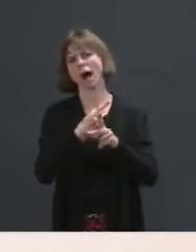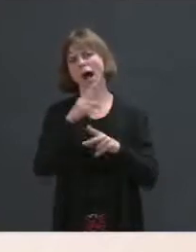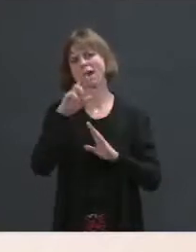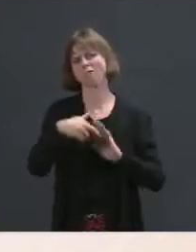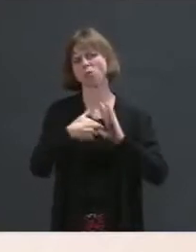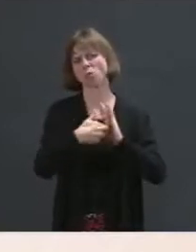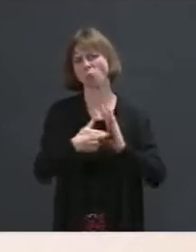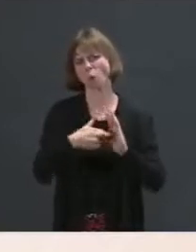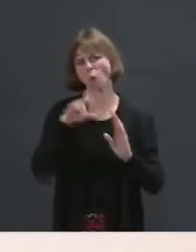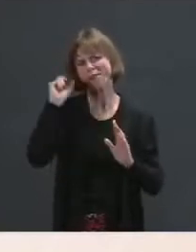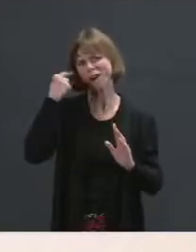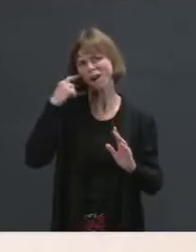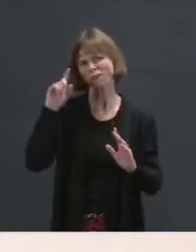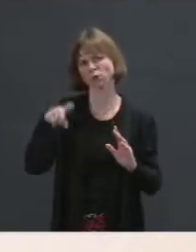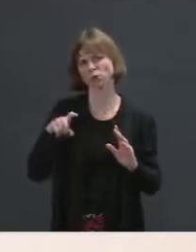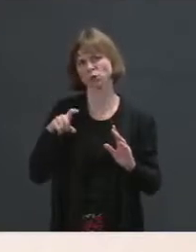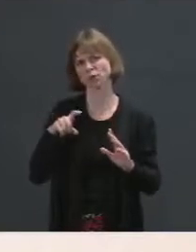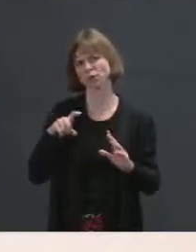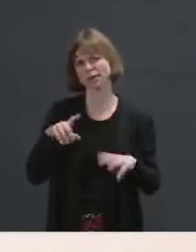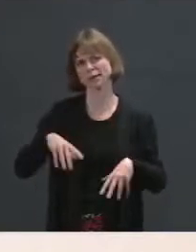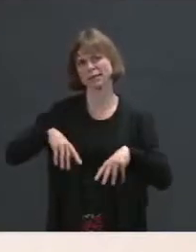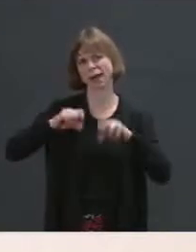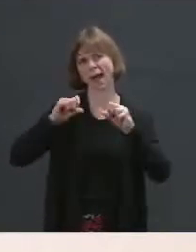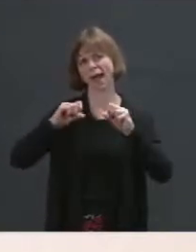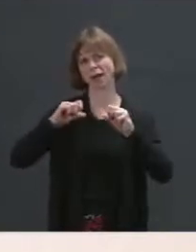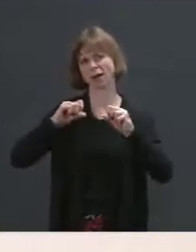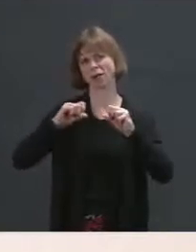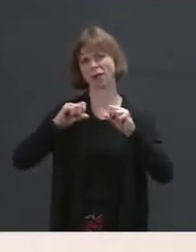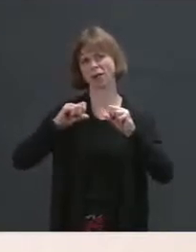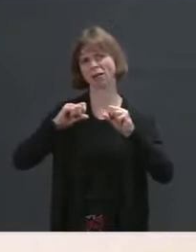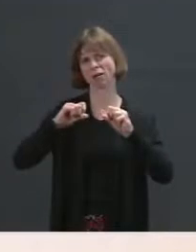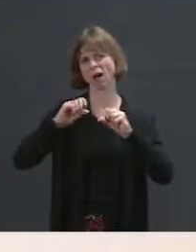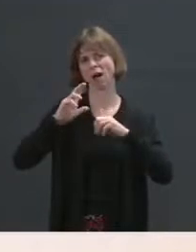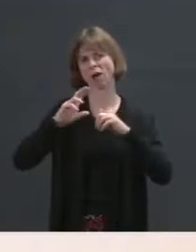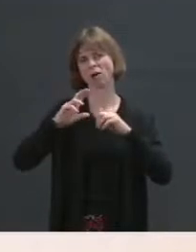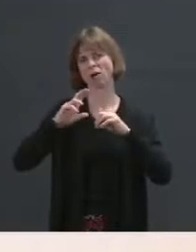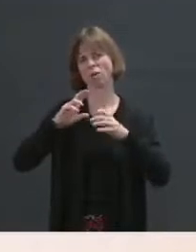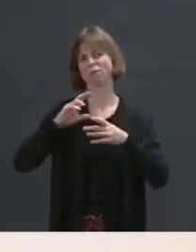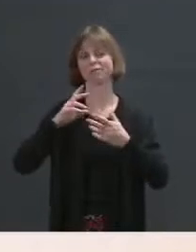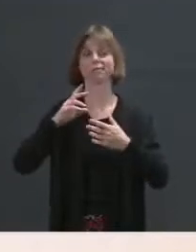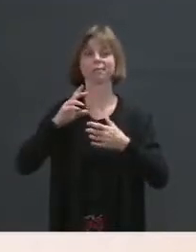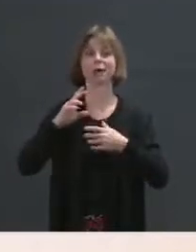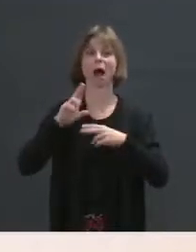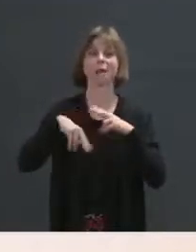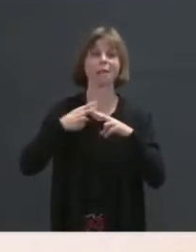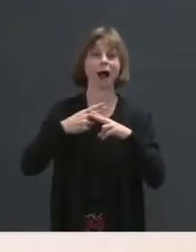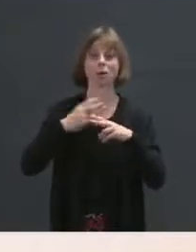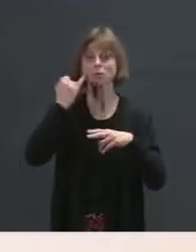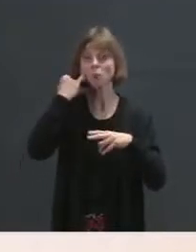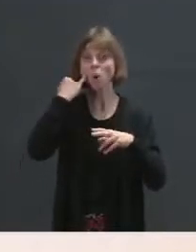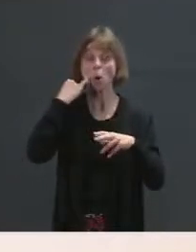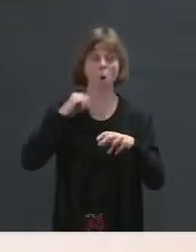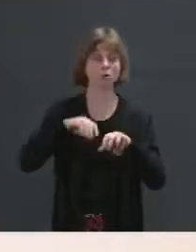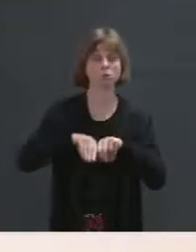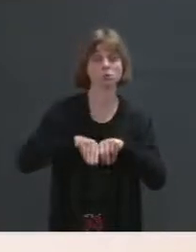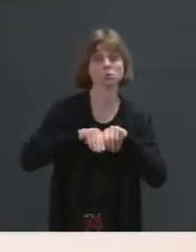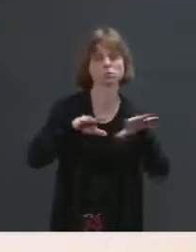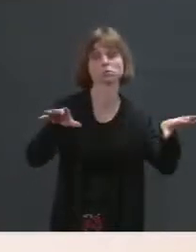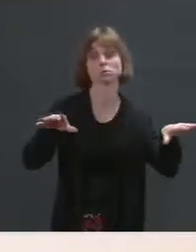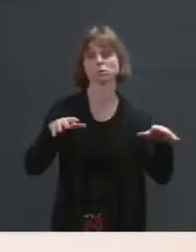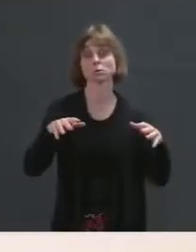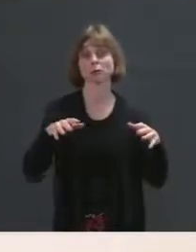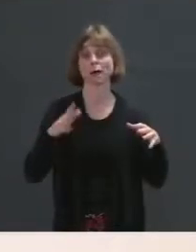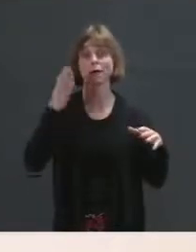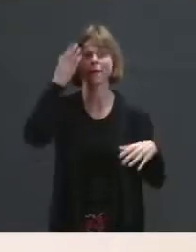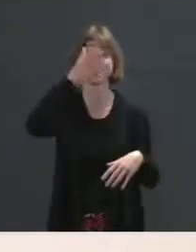providing guidance during an outbreak of a future infectious disease to nursing homes, and whether there should be